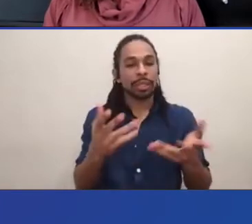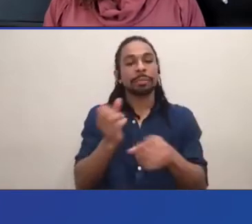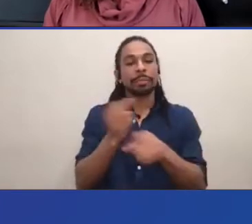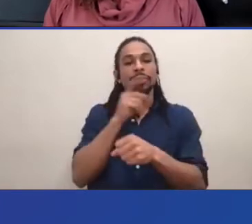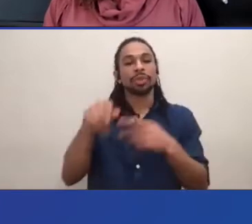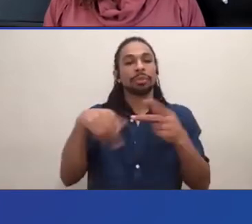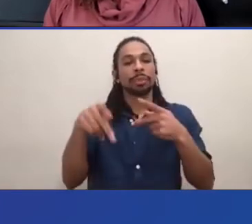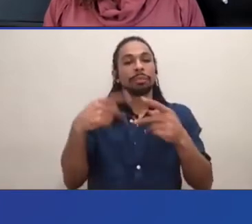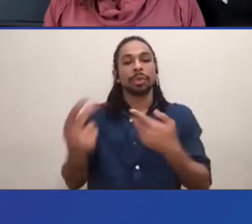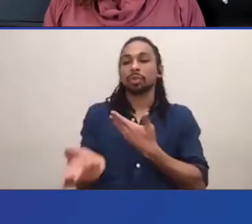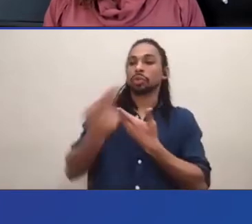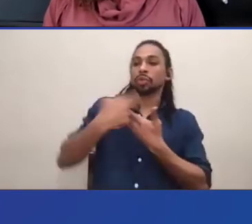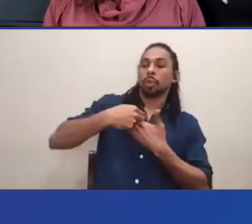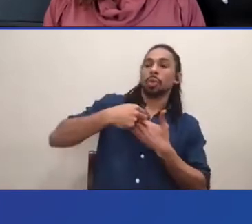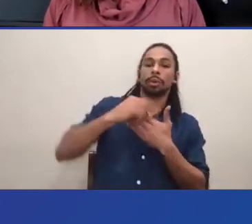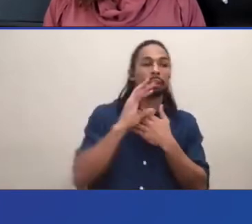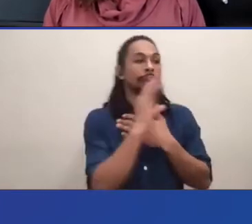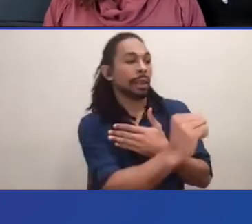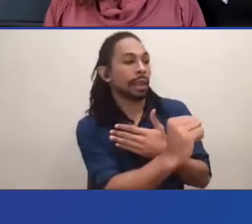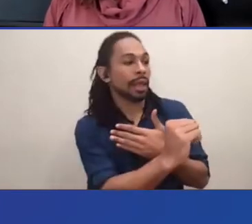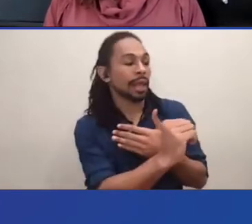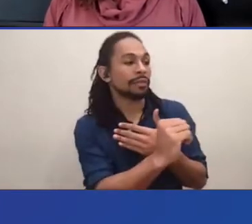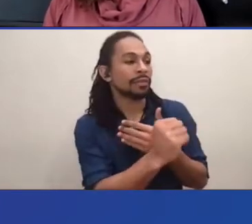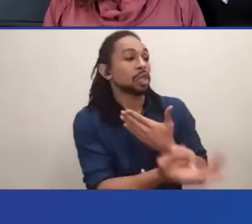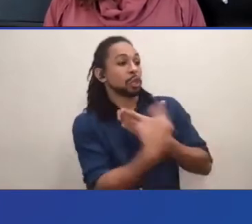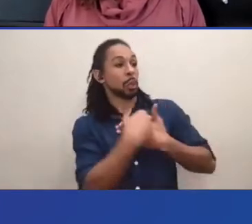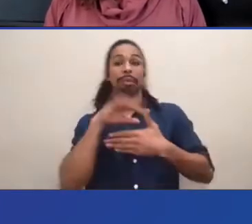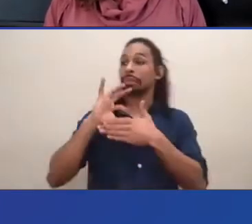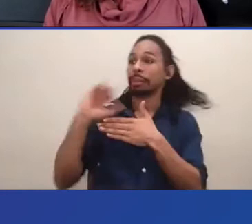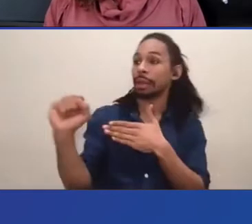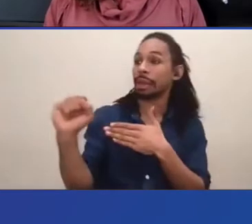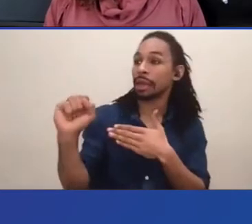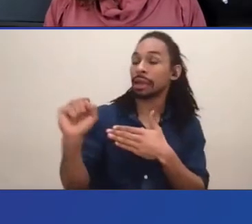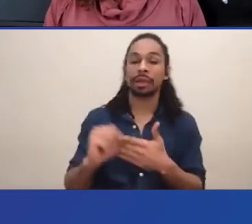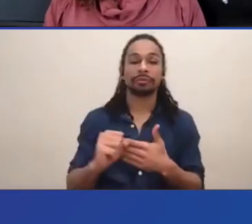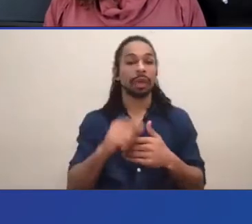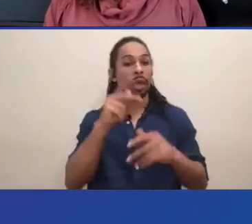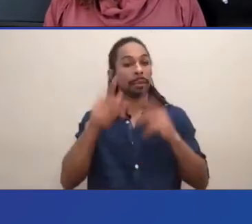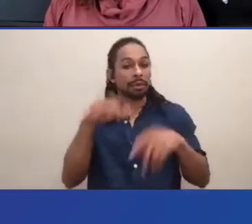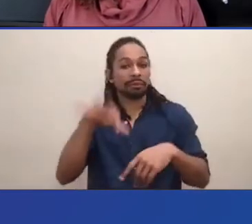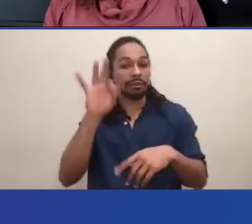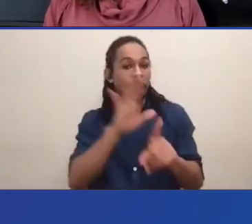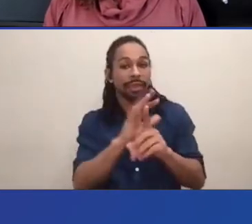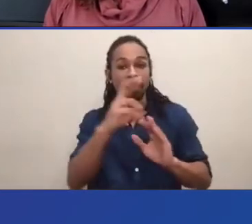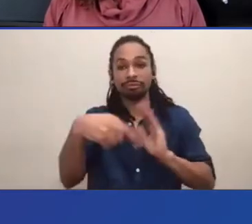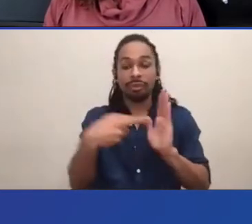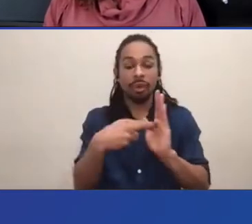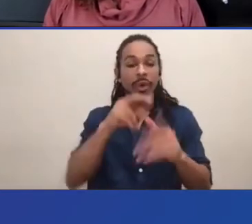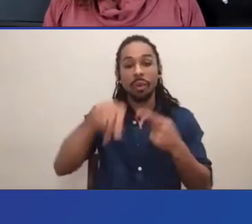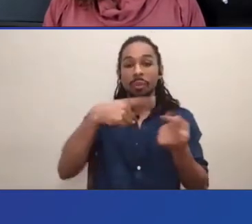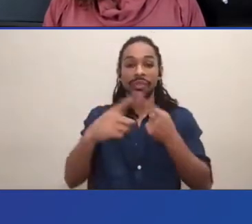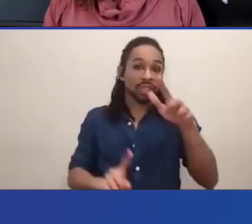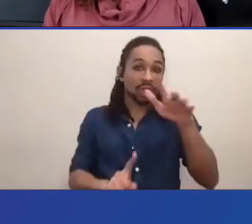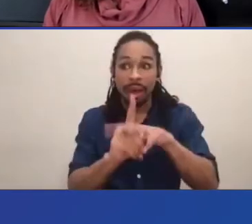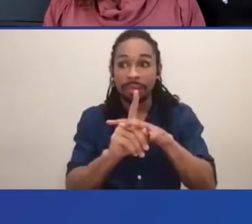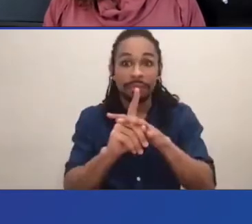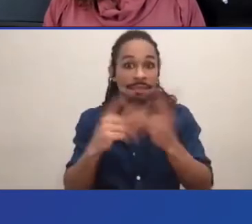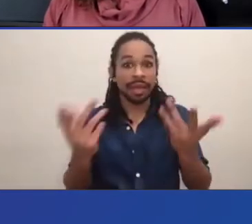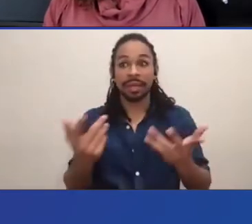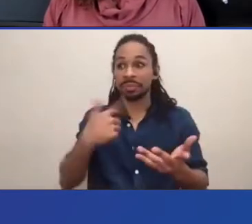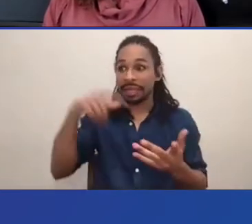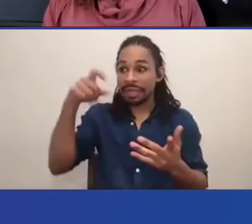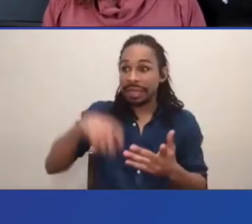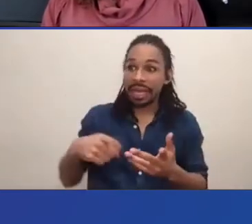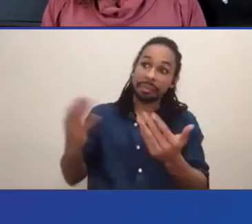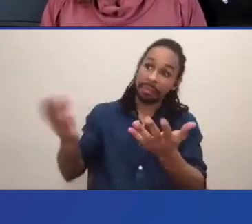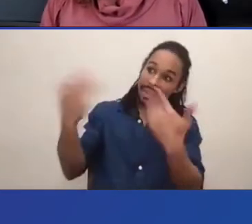roles in the moment that is needed, or they're assigned, right? But I do think that the biggest part and the biggest lesson for